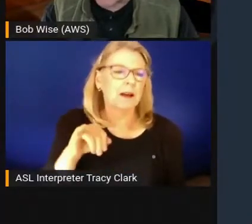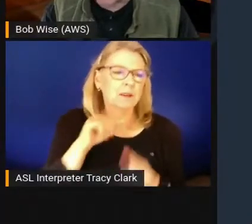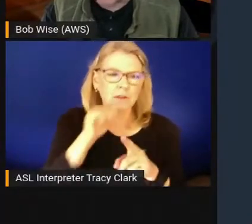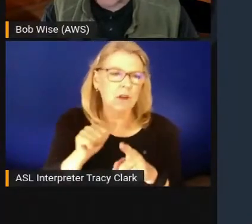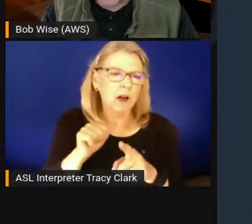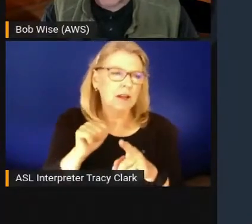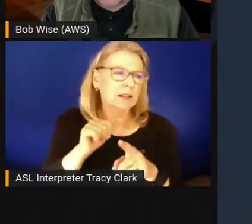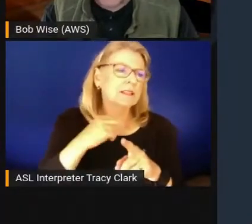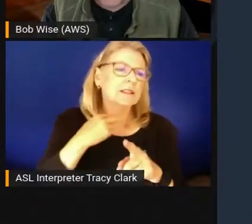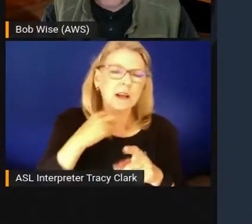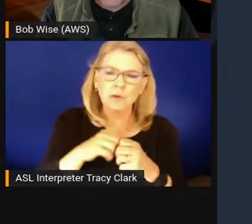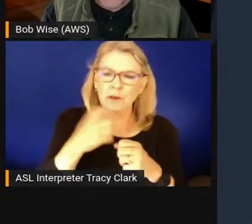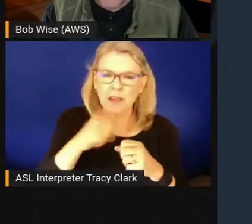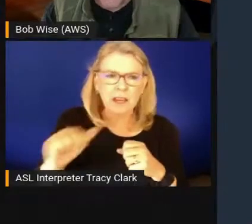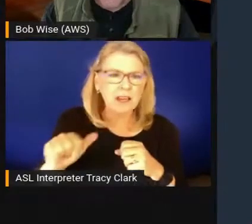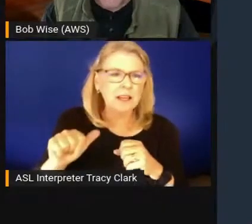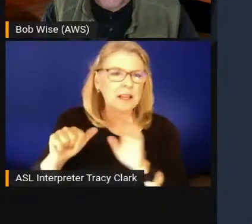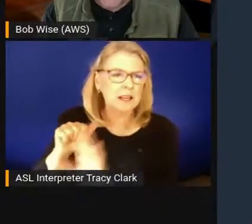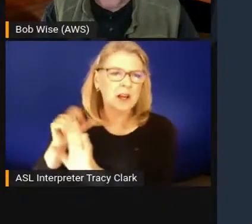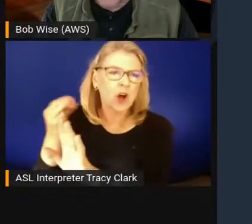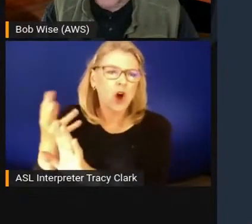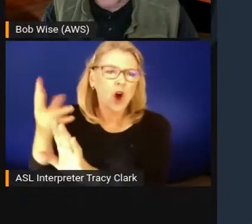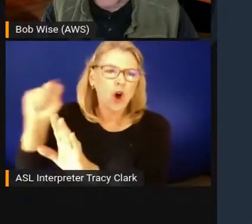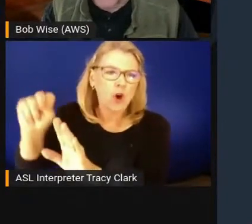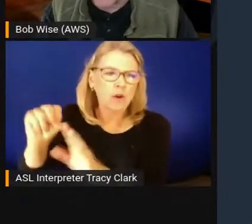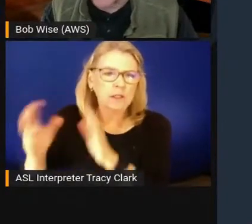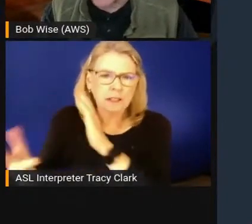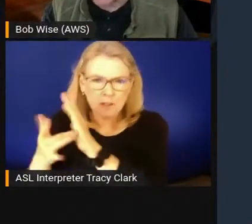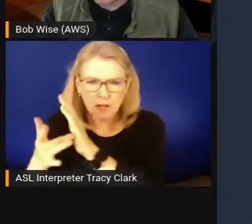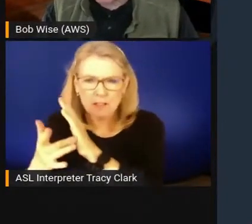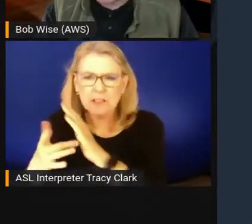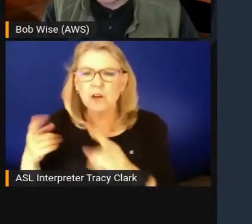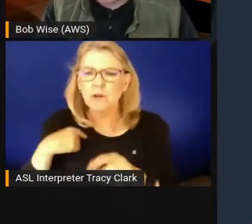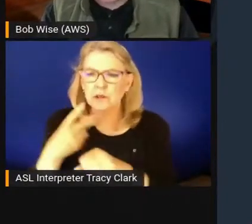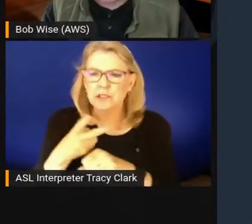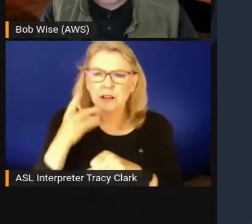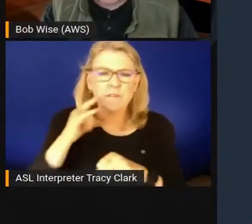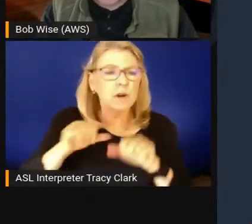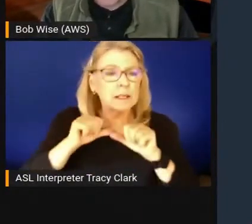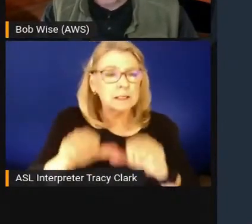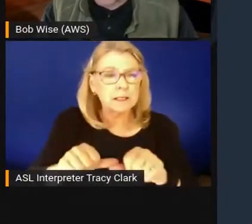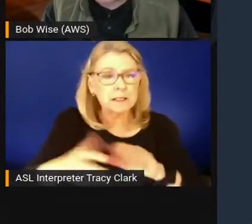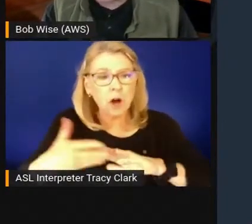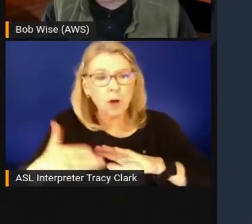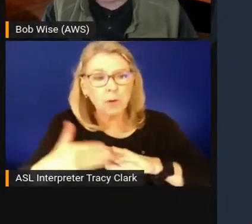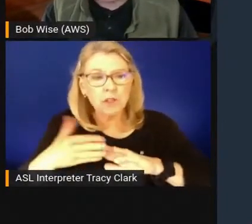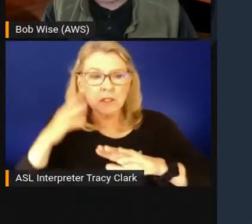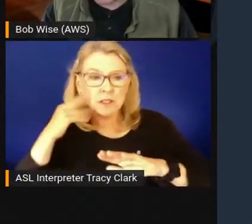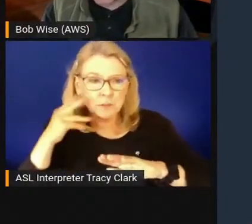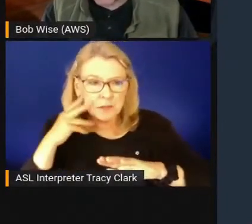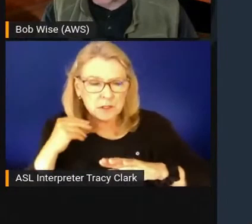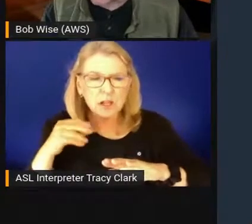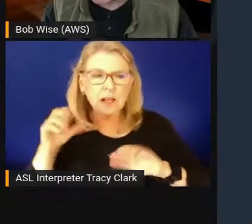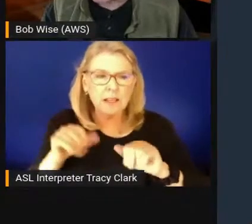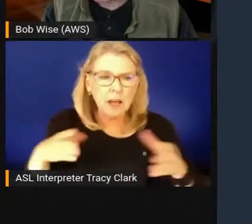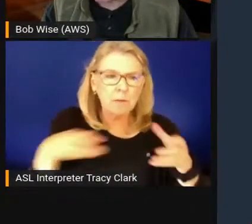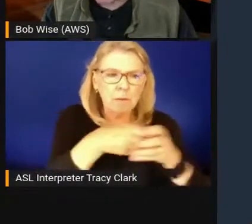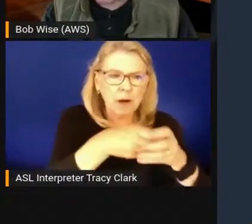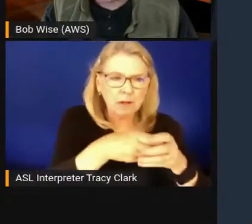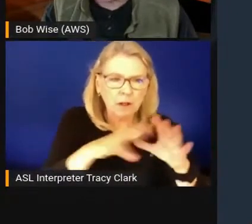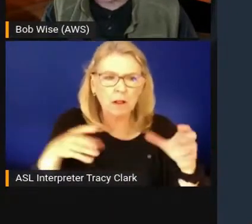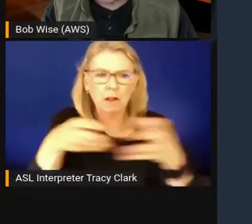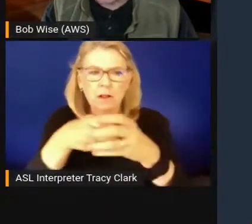lifecycle management tooling to let customers get a consistent operational experience. We also bundle key components, networking,